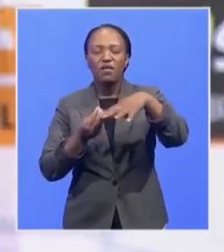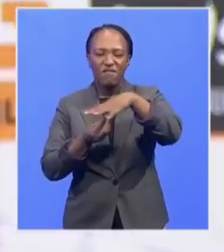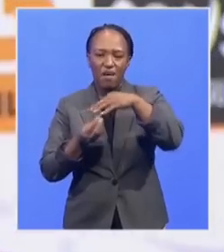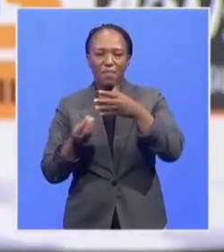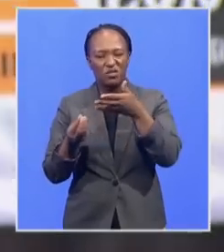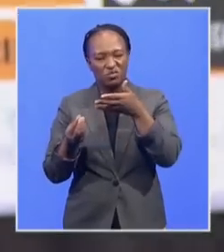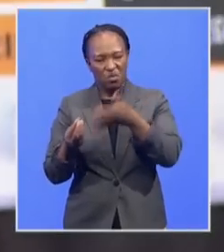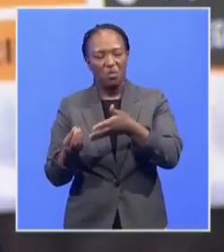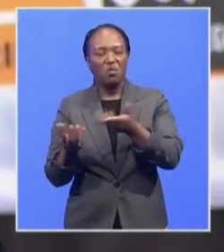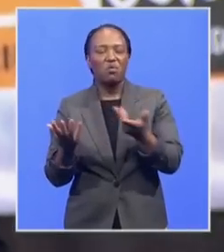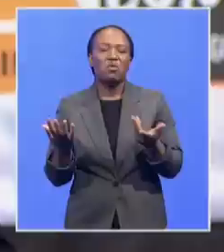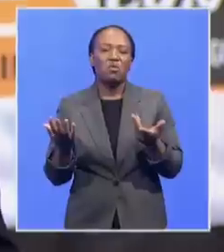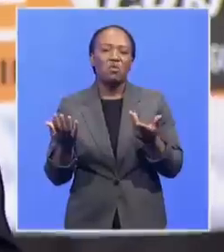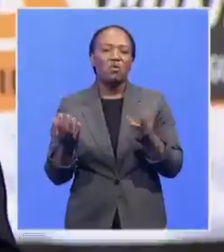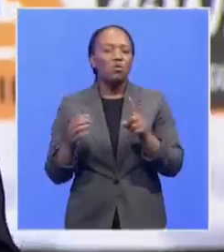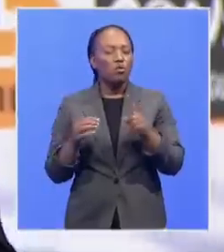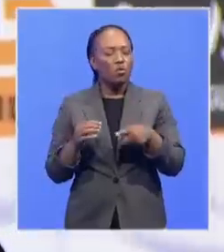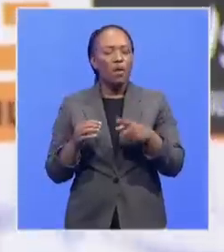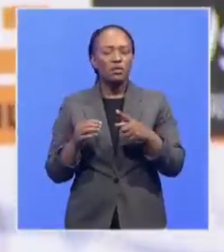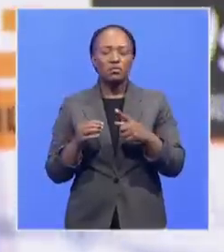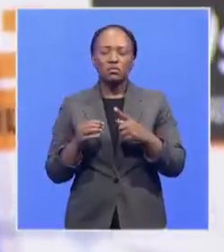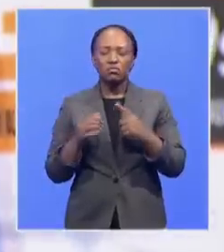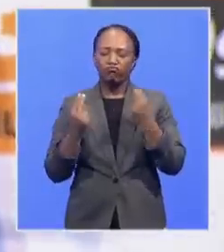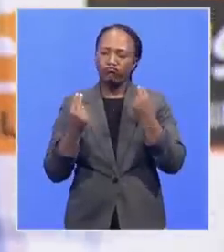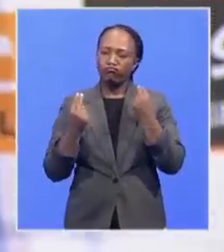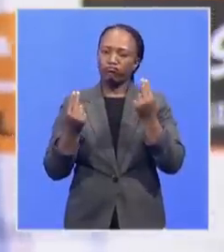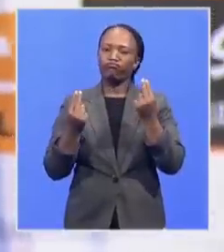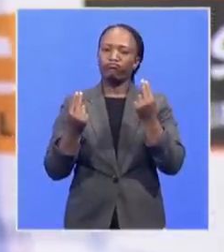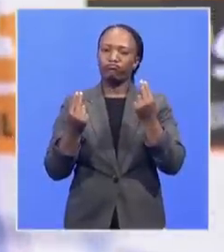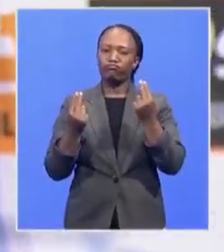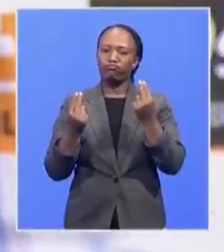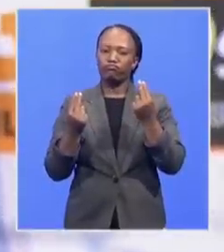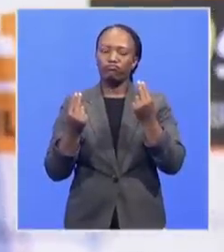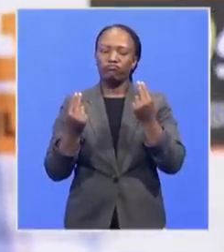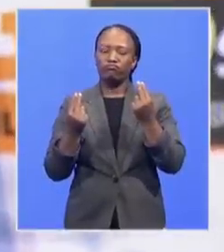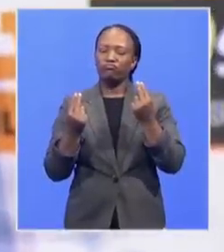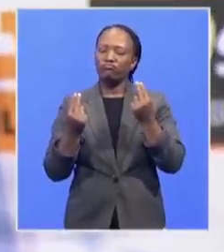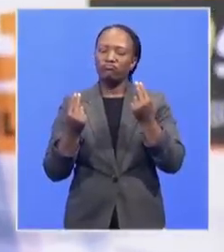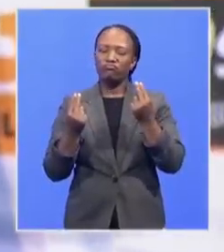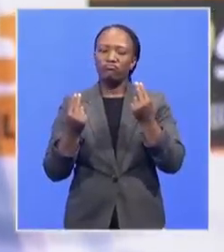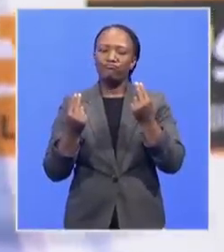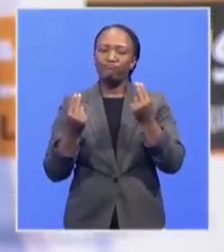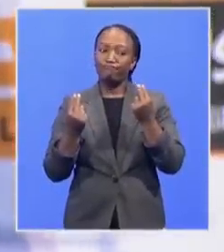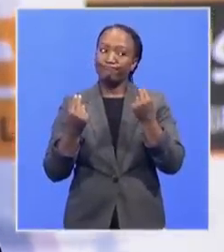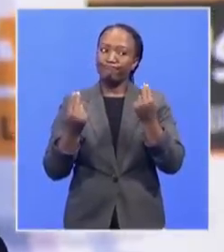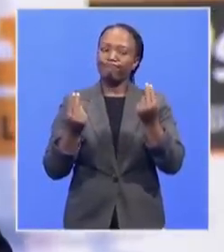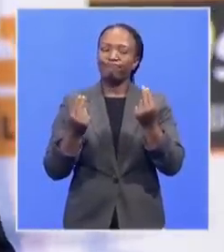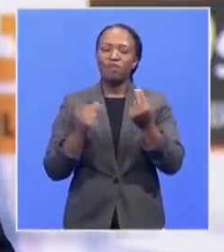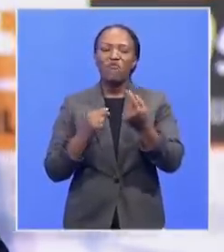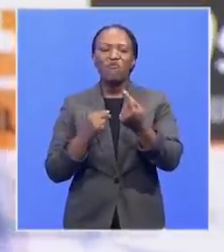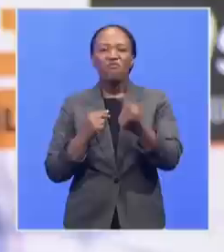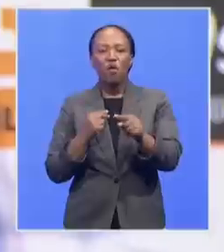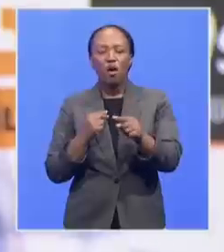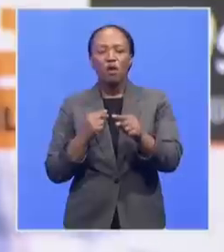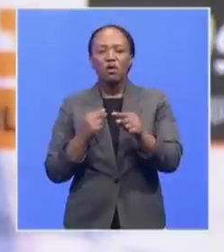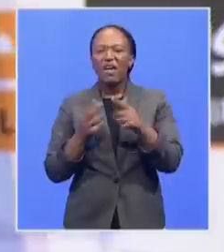firm, firm against all that does not progress this